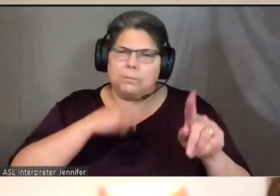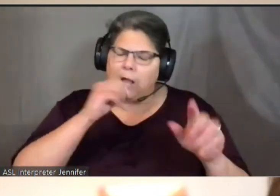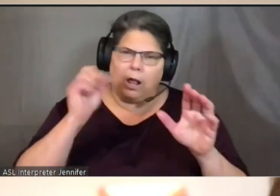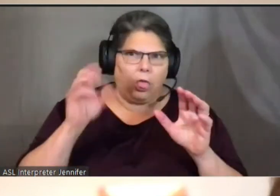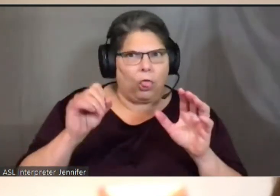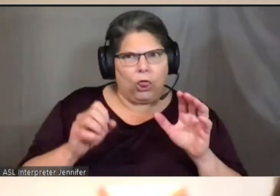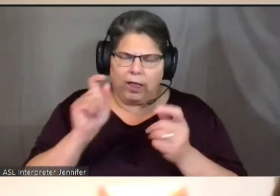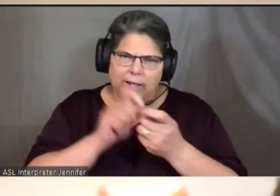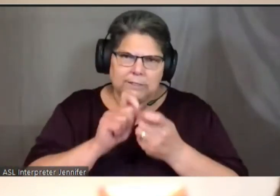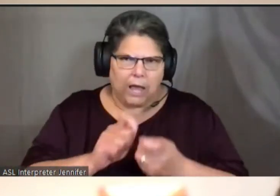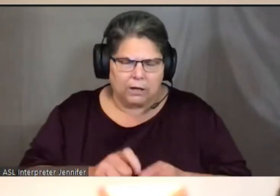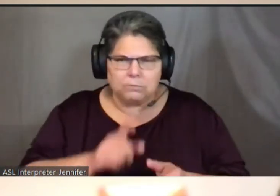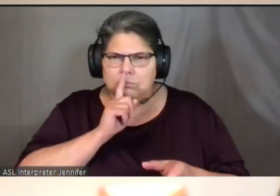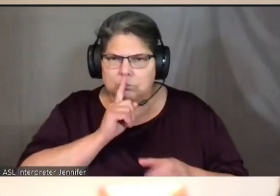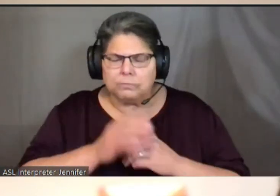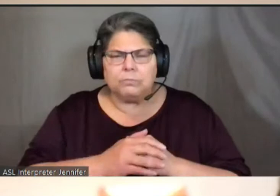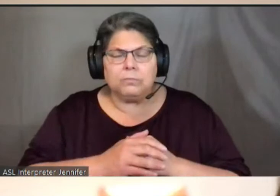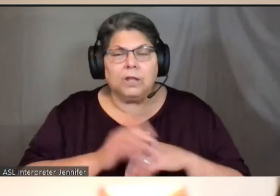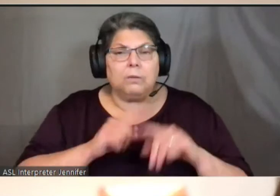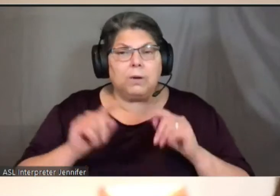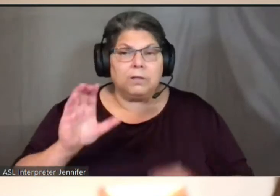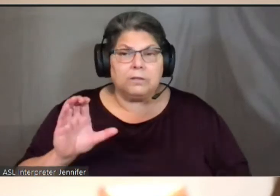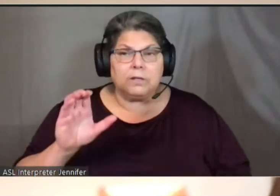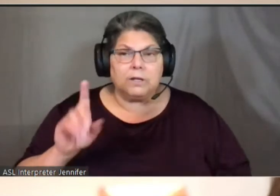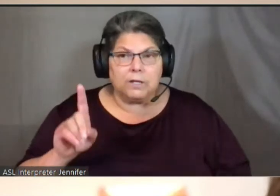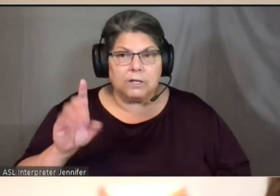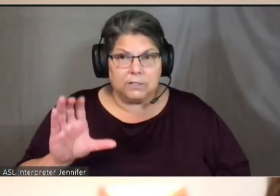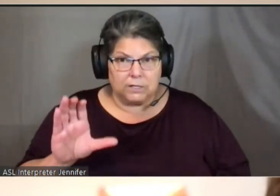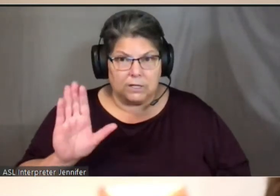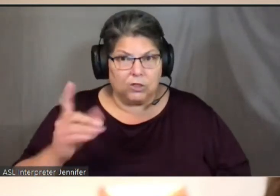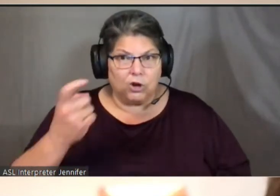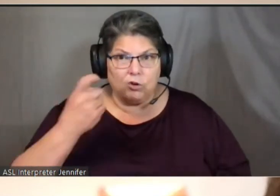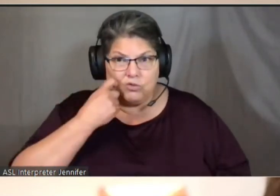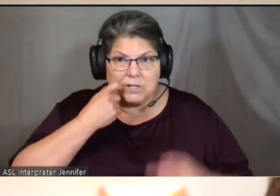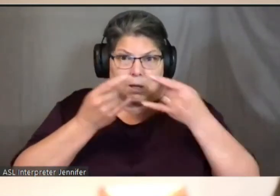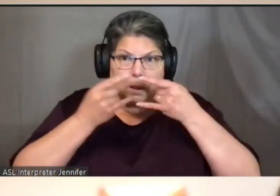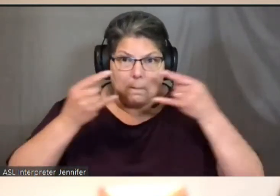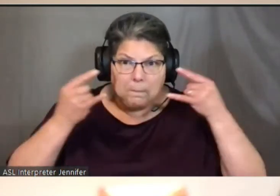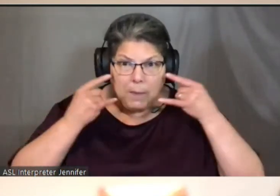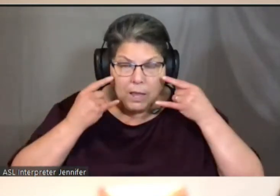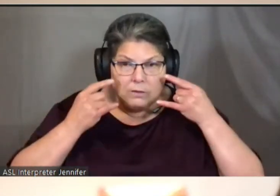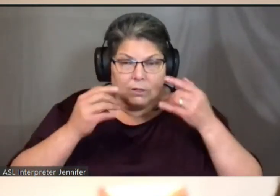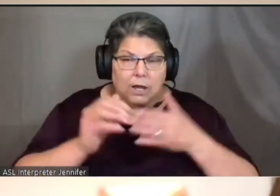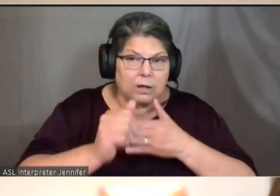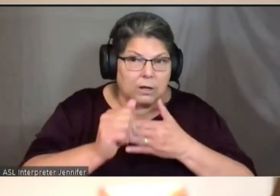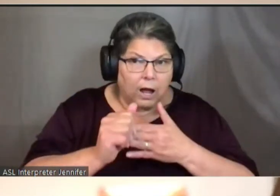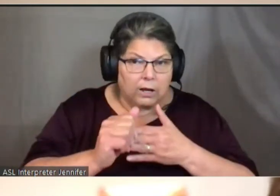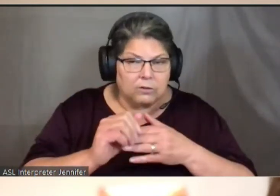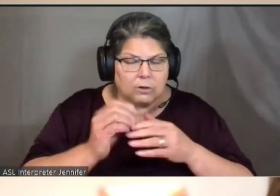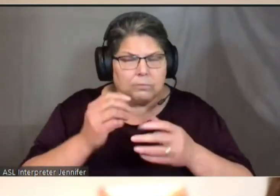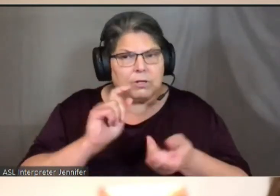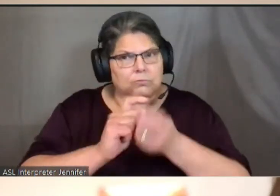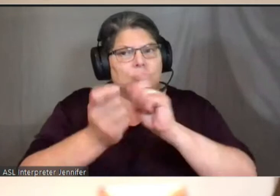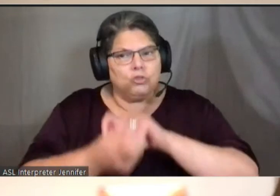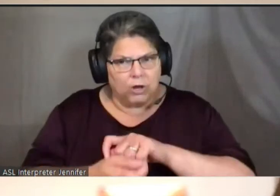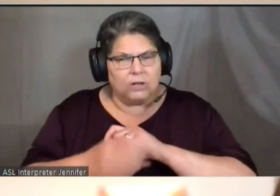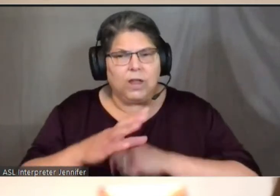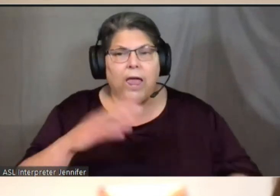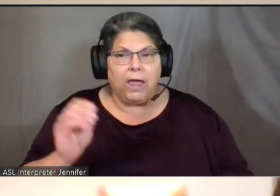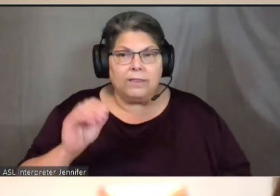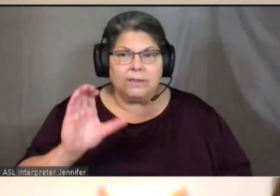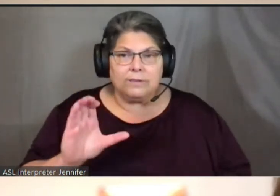Recent CDC masking guidance has been updated, and the CDPH, California Department of Public